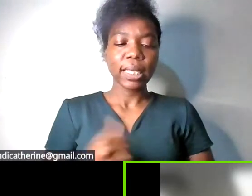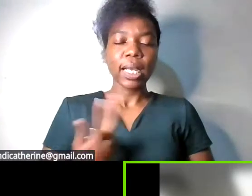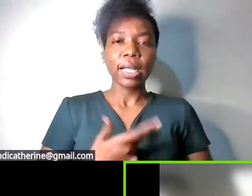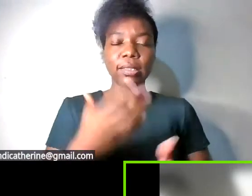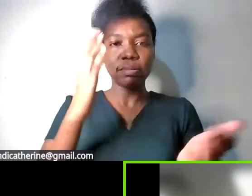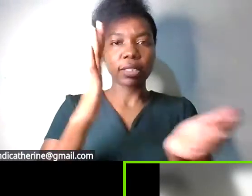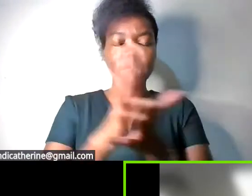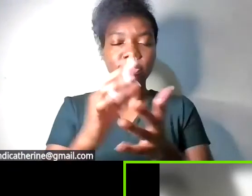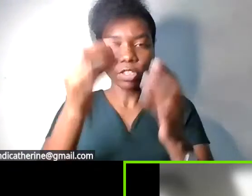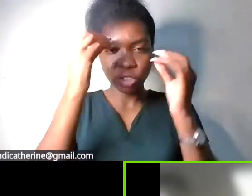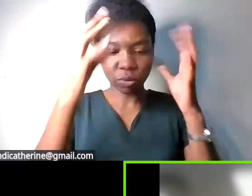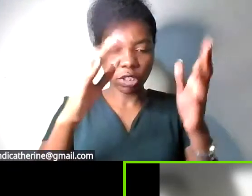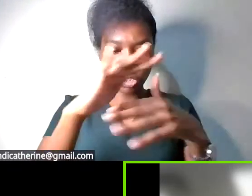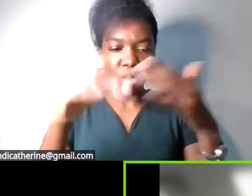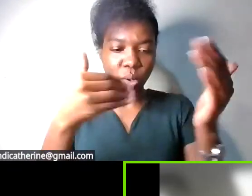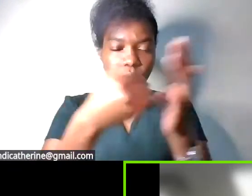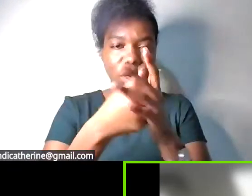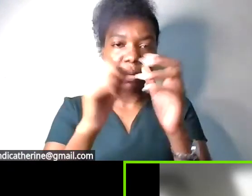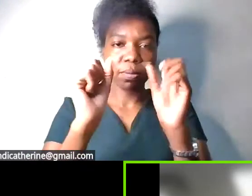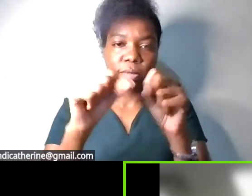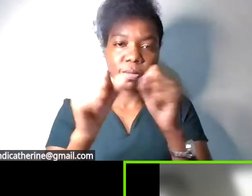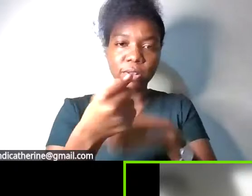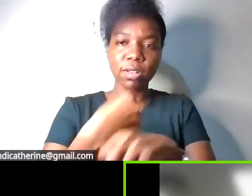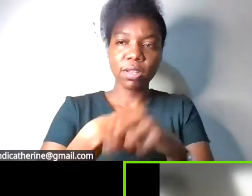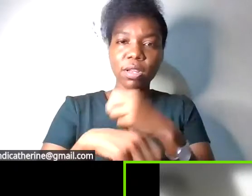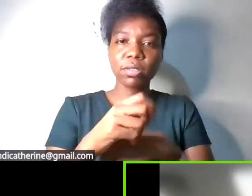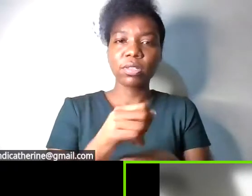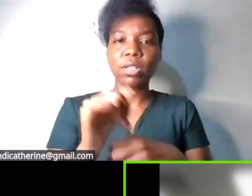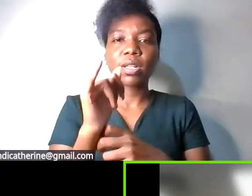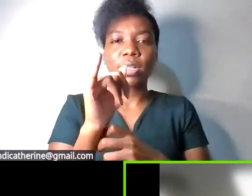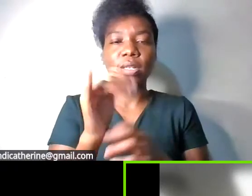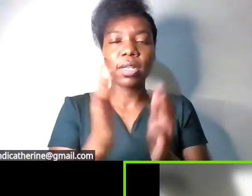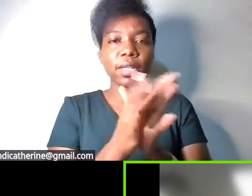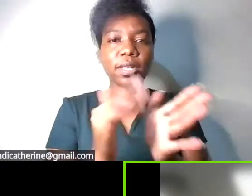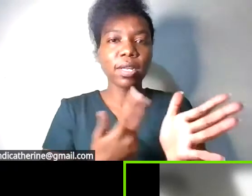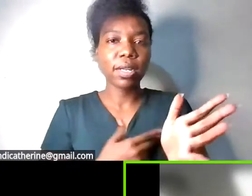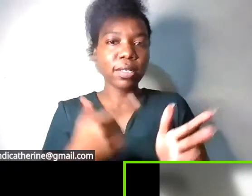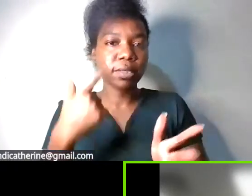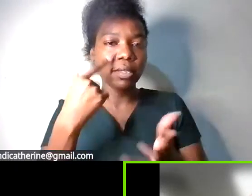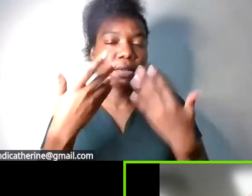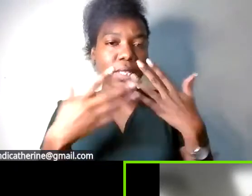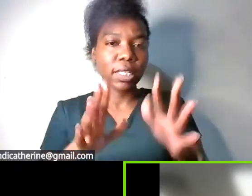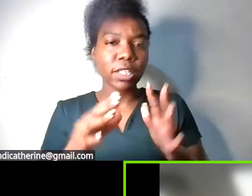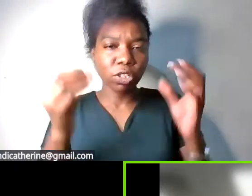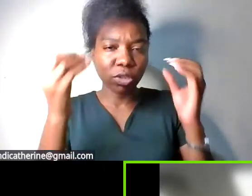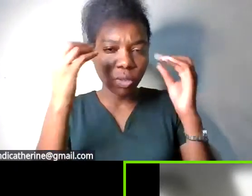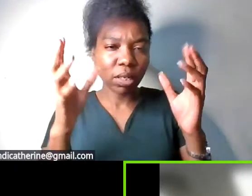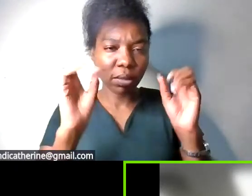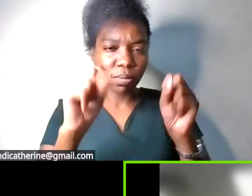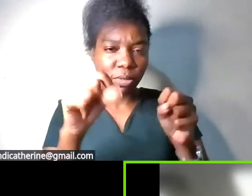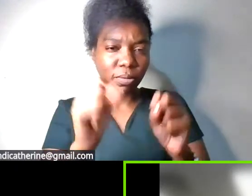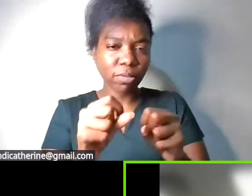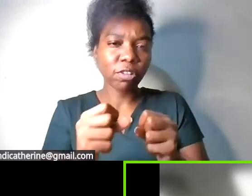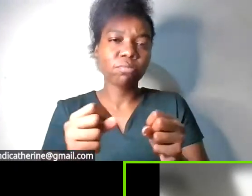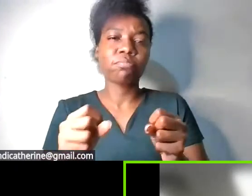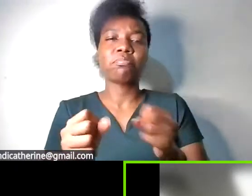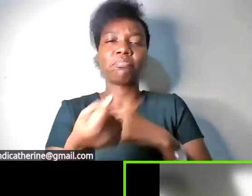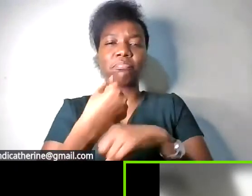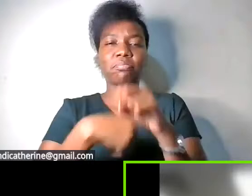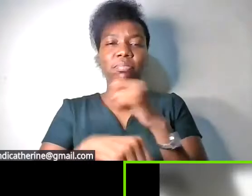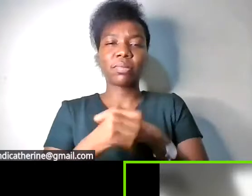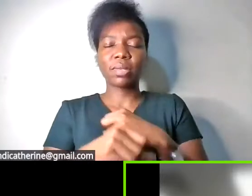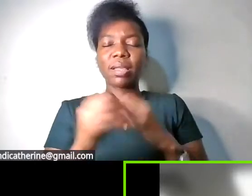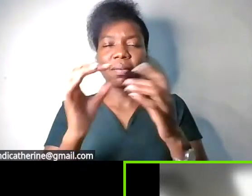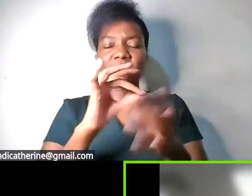equal opportunity. We have seen those students who commit to their excellency doing well in school,